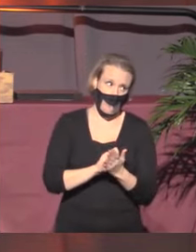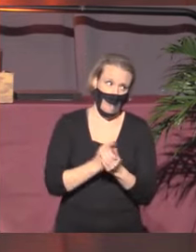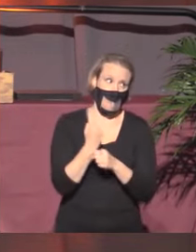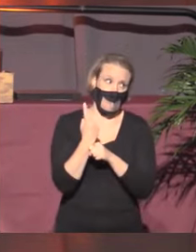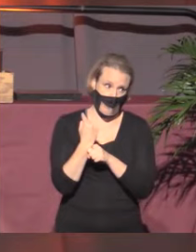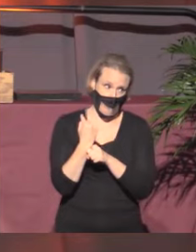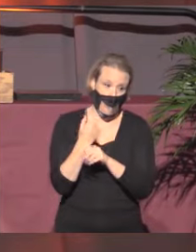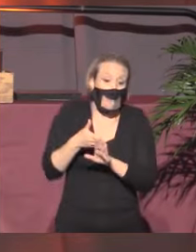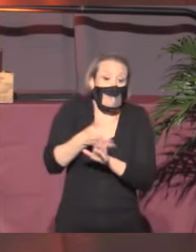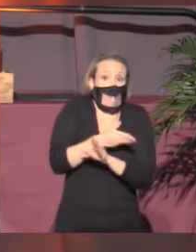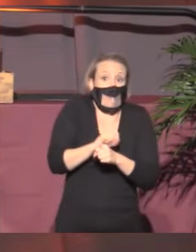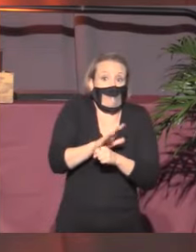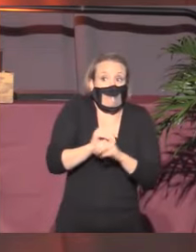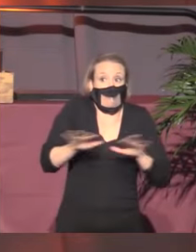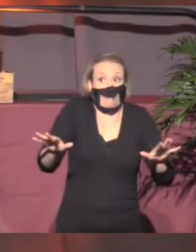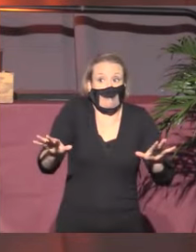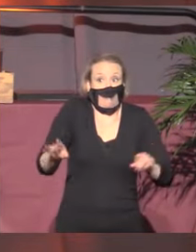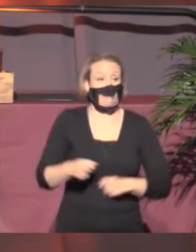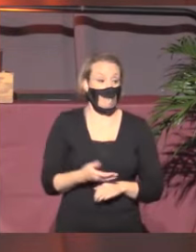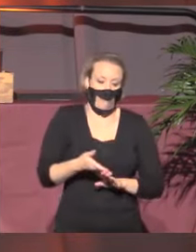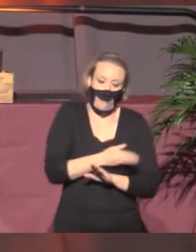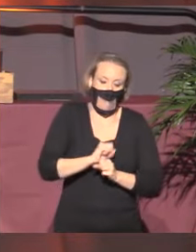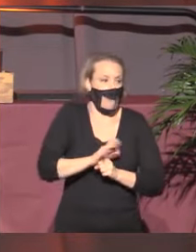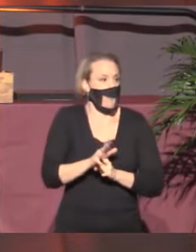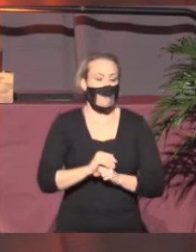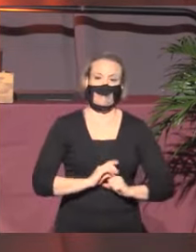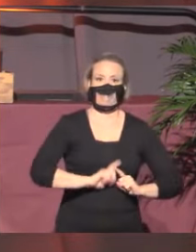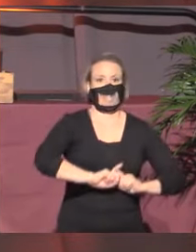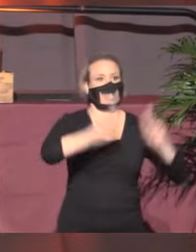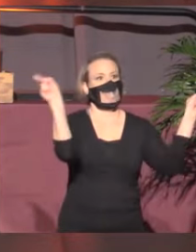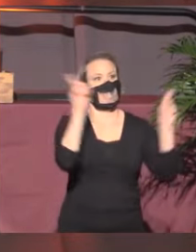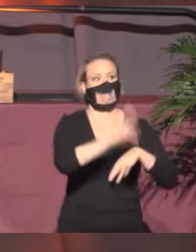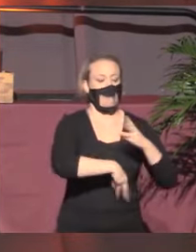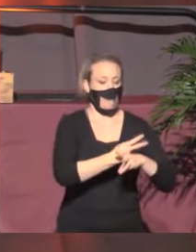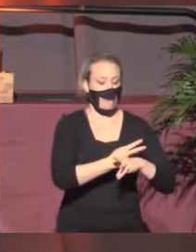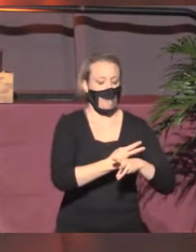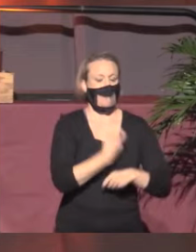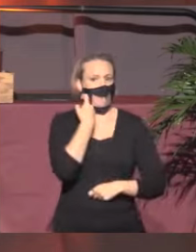was a completely different place. And recently, when I sat down to revise my words,